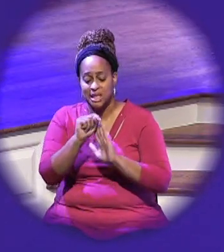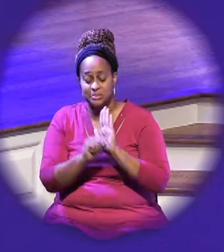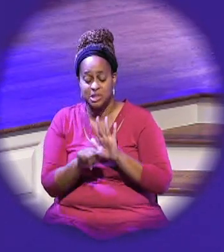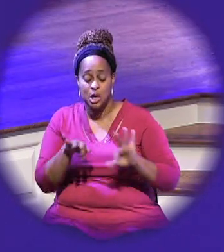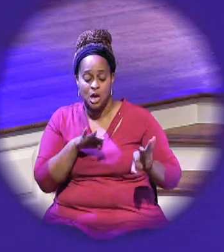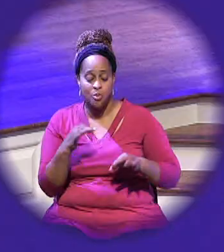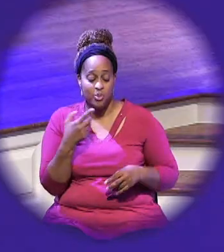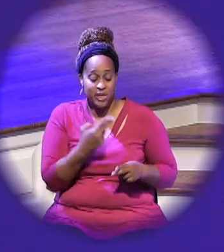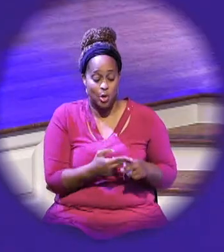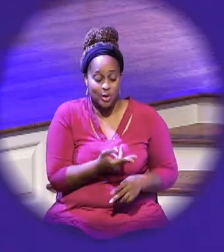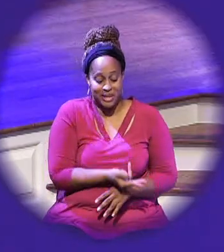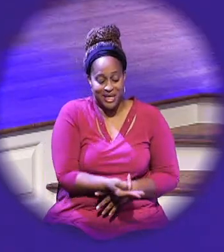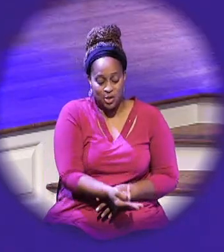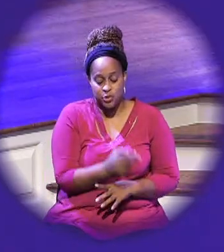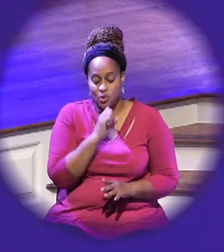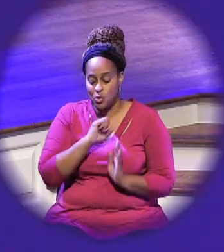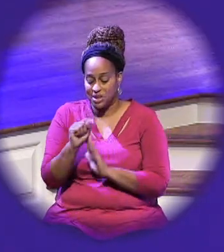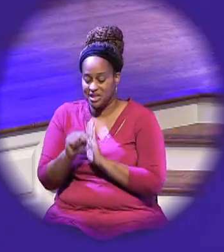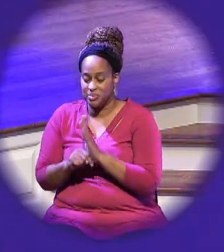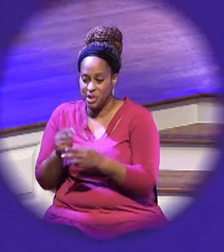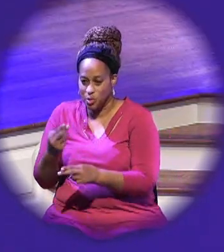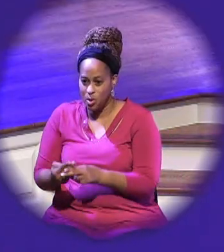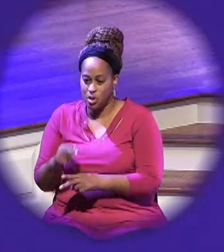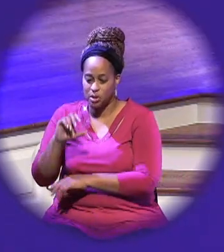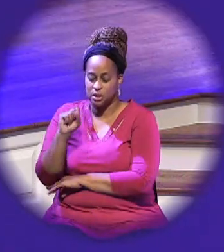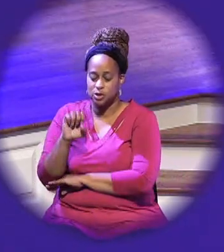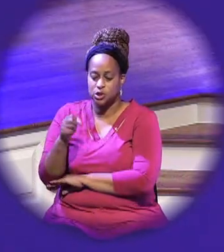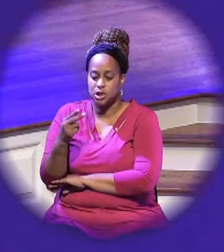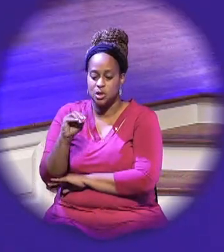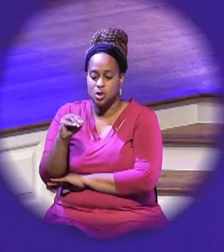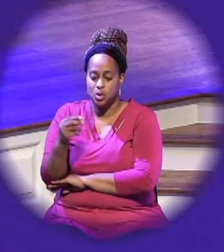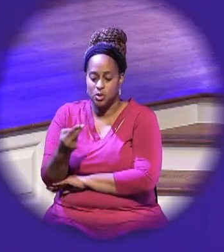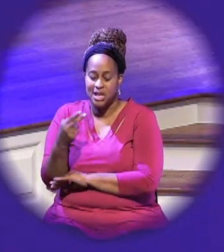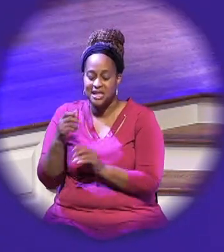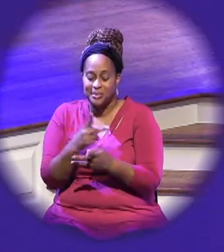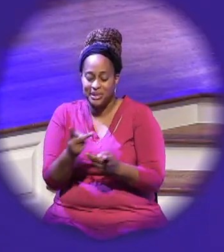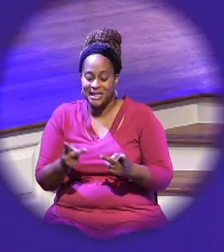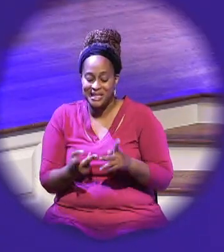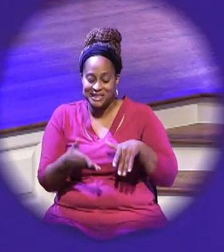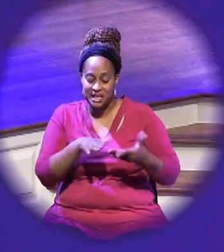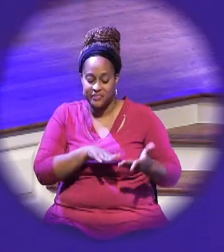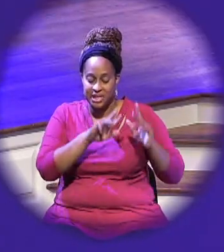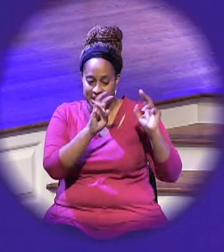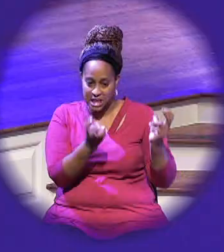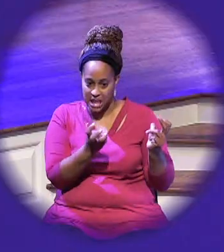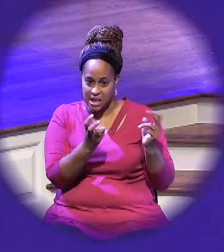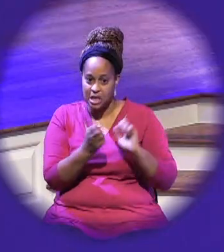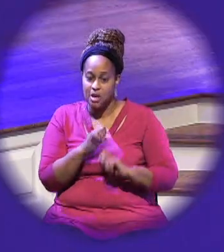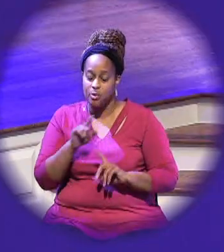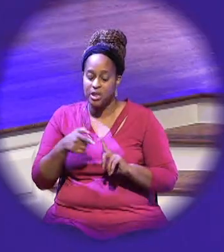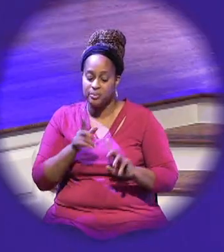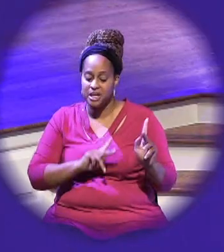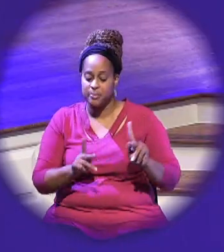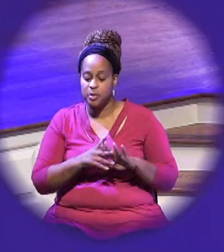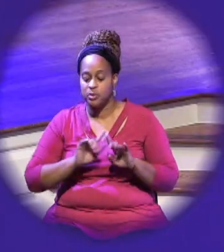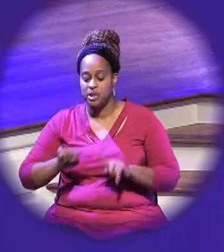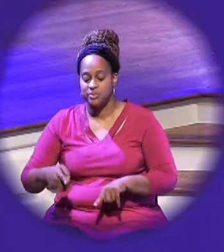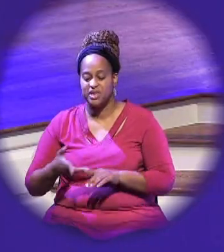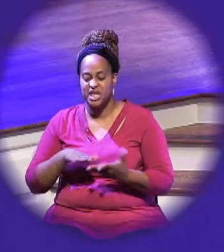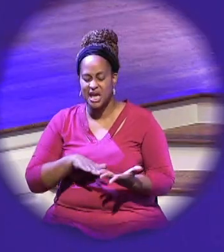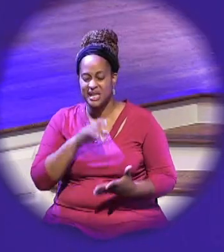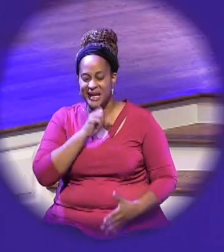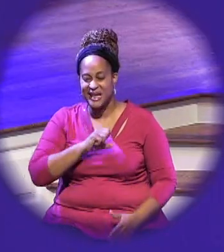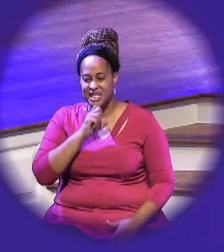would call hell, what the Old Testament calls Sheol, the place of the dead. It's where people went when they died. In the ancient